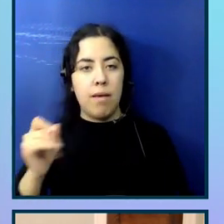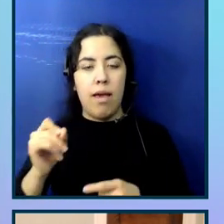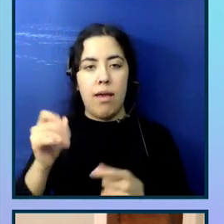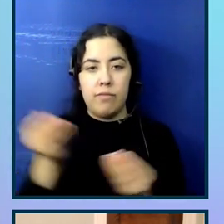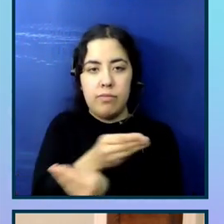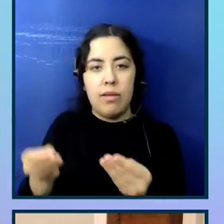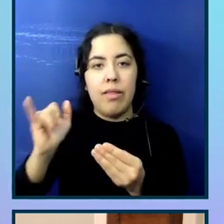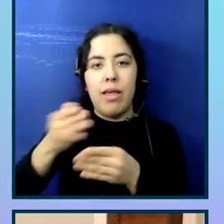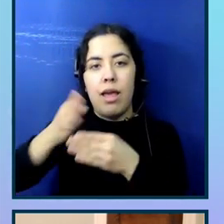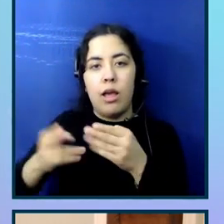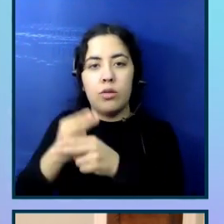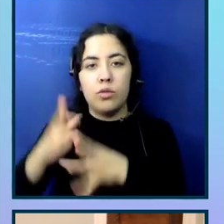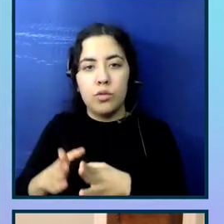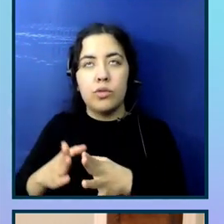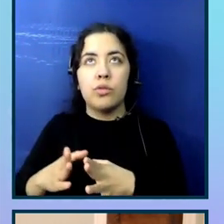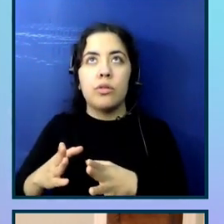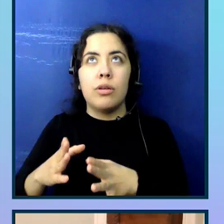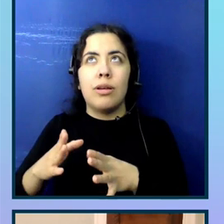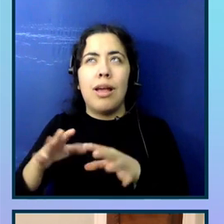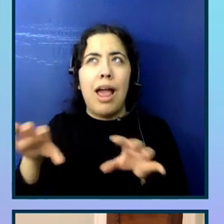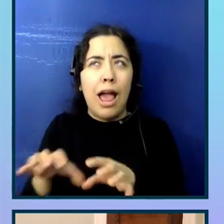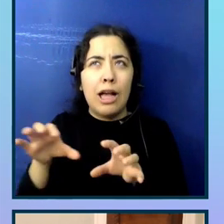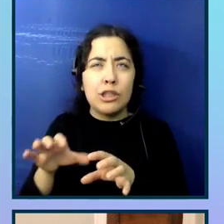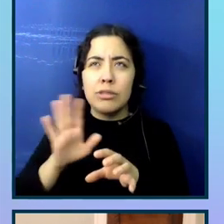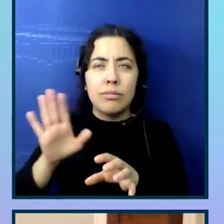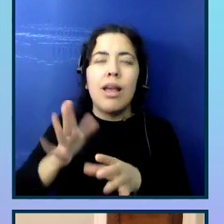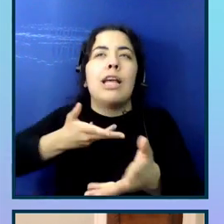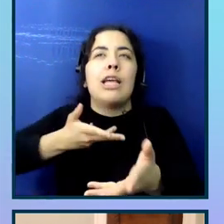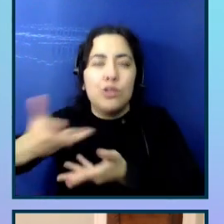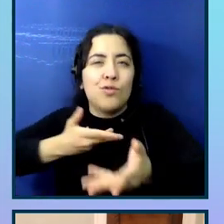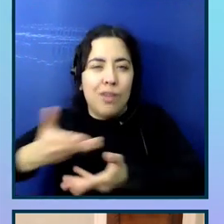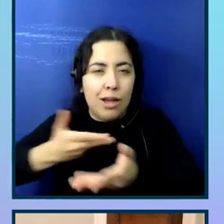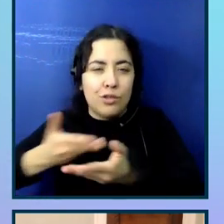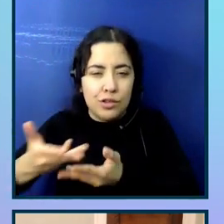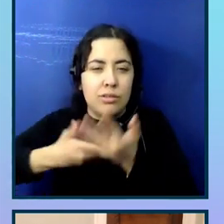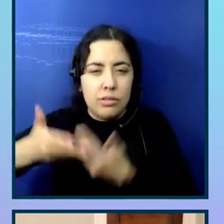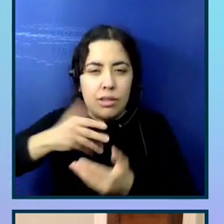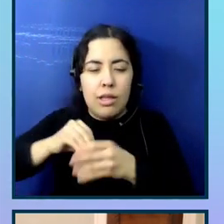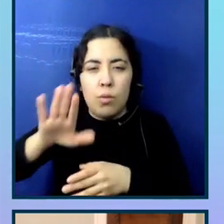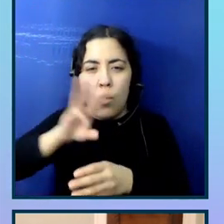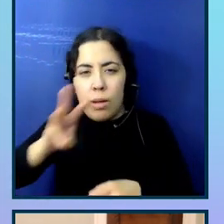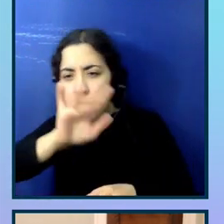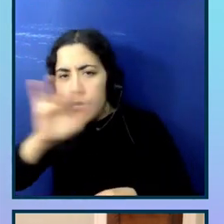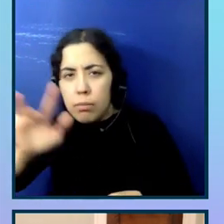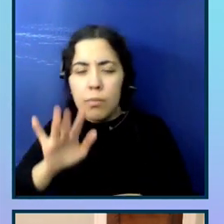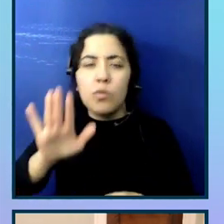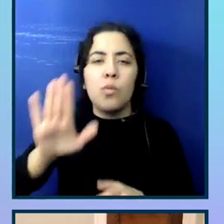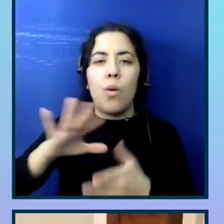action. I keep saying action instead of interaction, I'm sorry. And the end user interaction with your content.